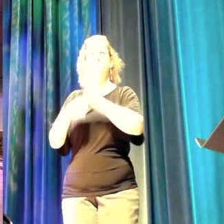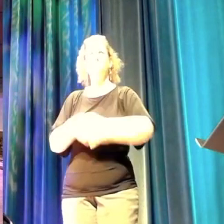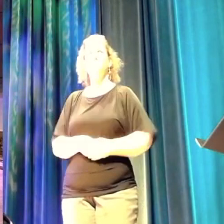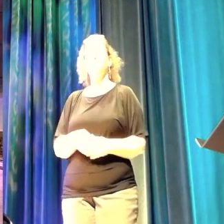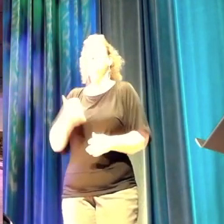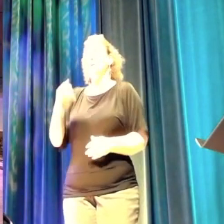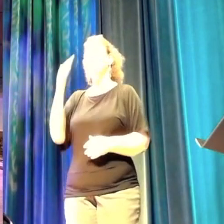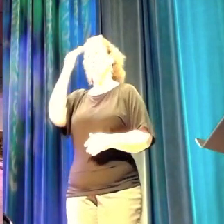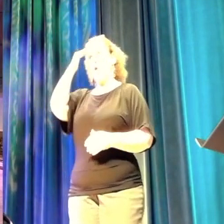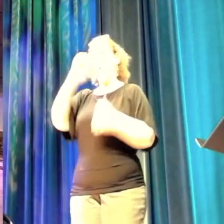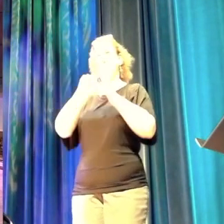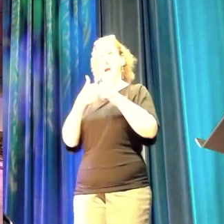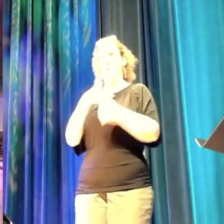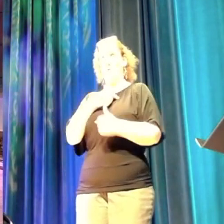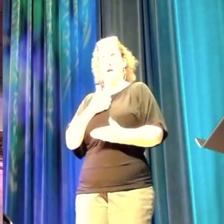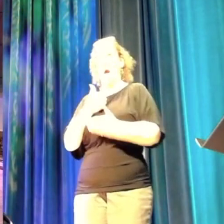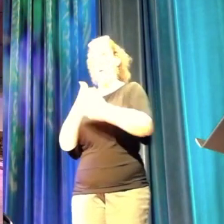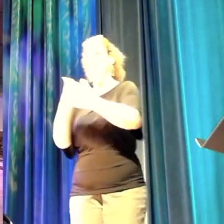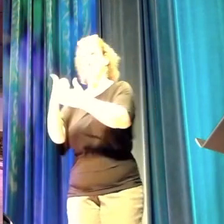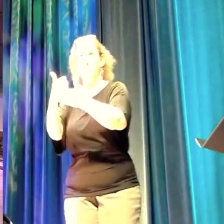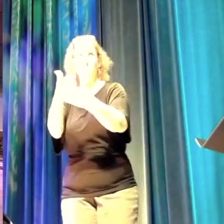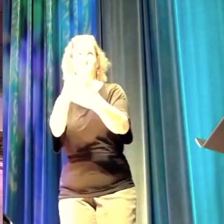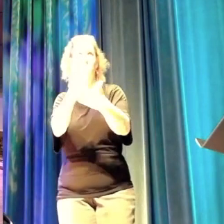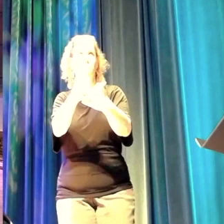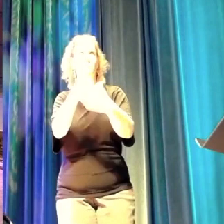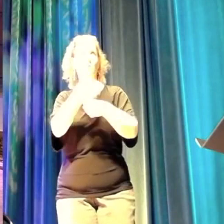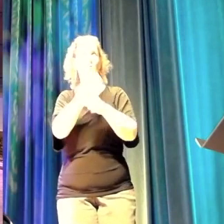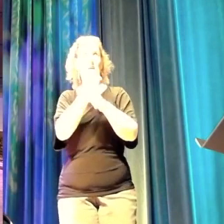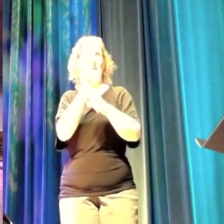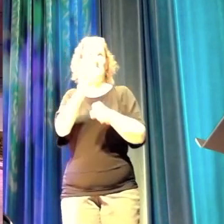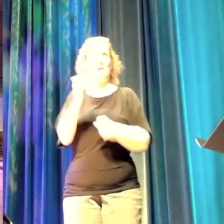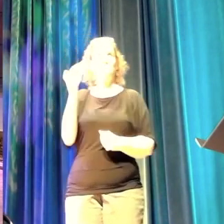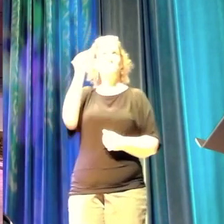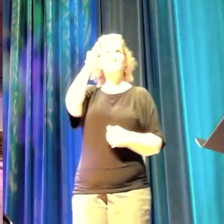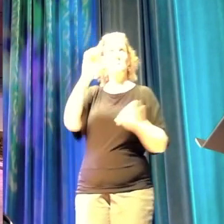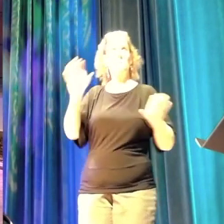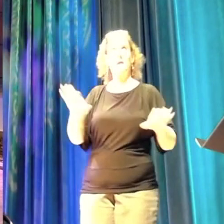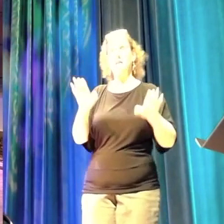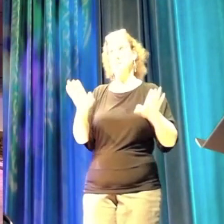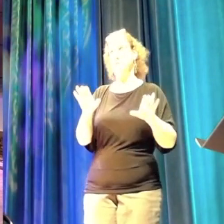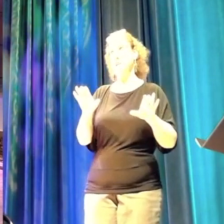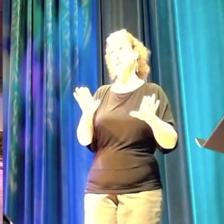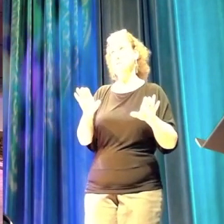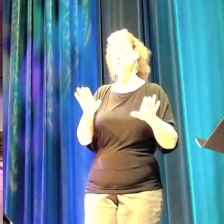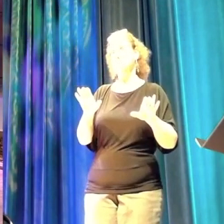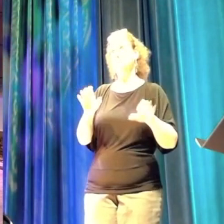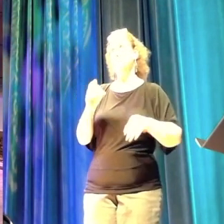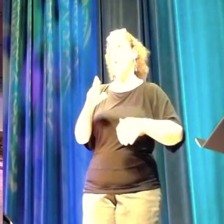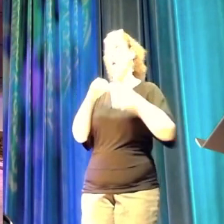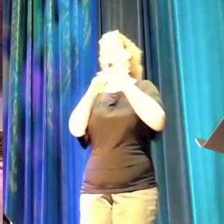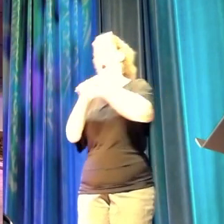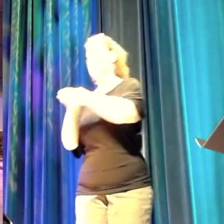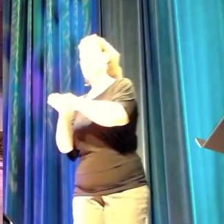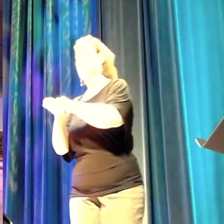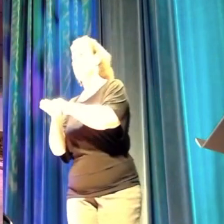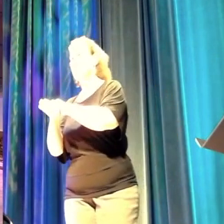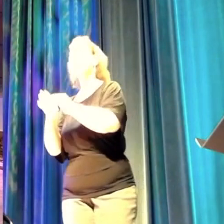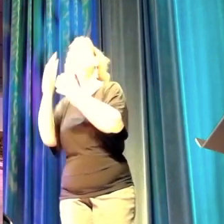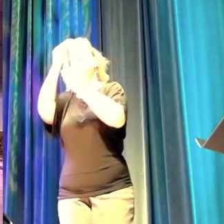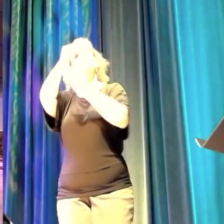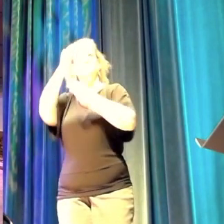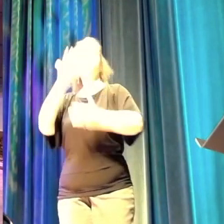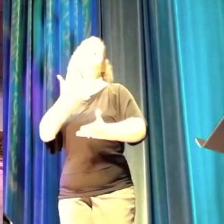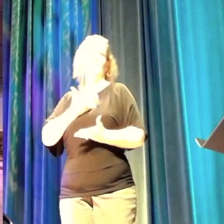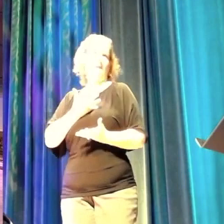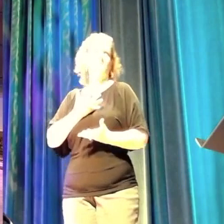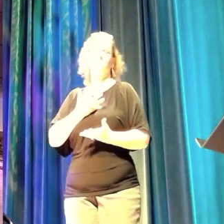If you know of a way that we can help you create those awareness activities and access, please do